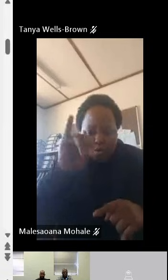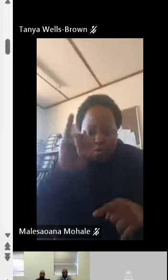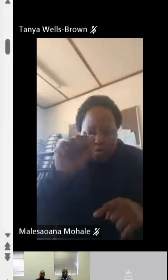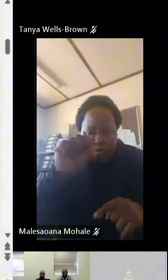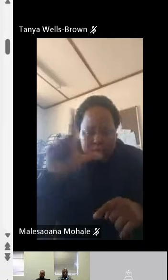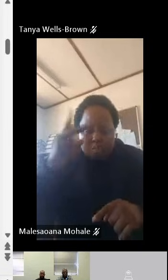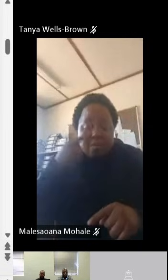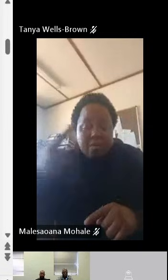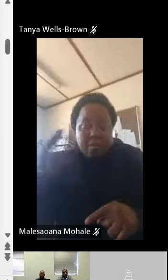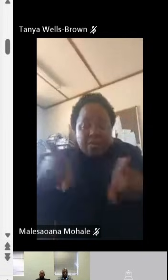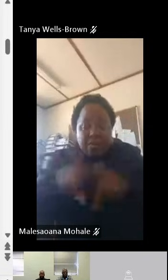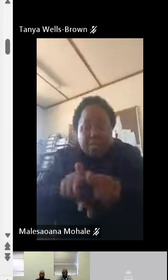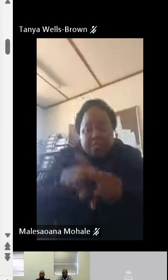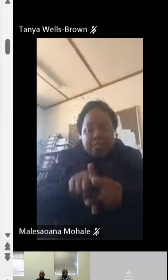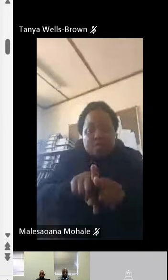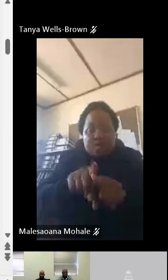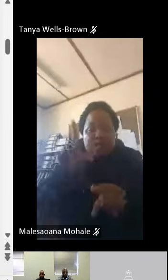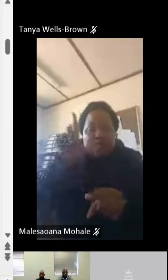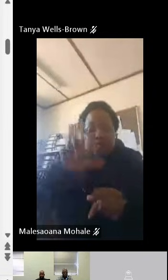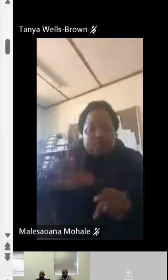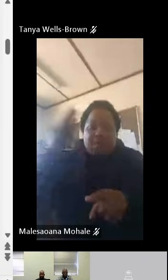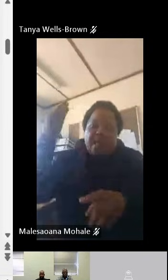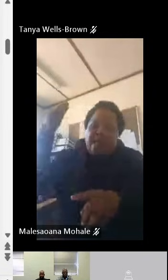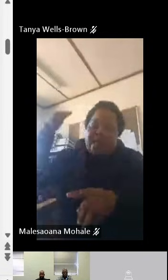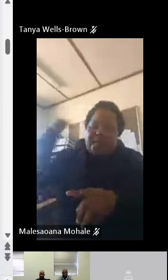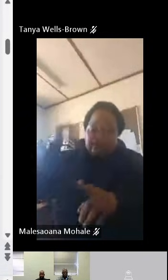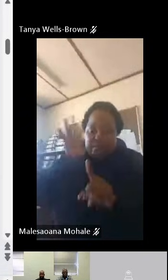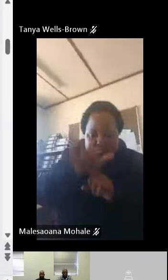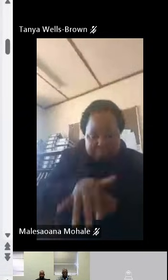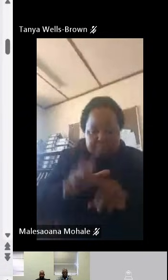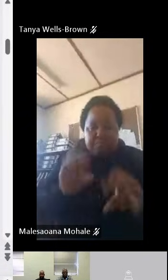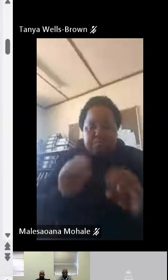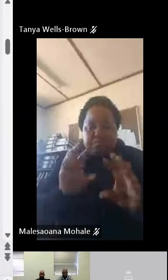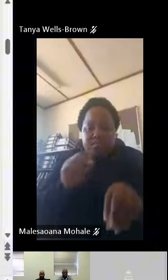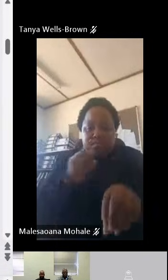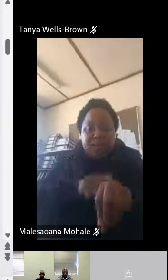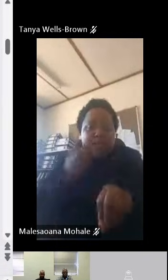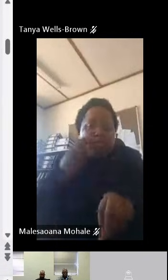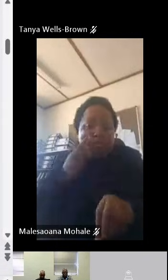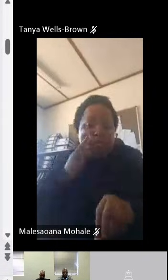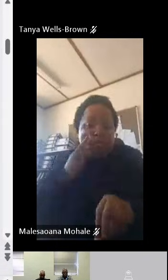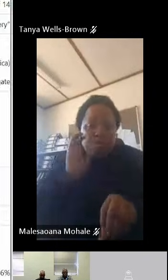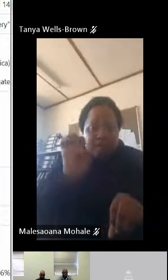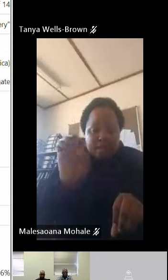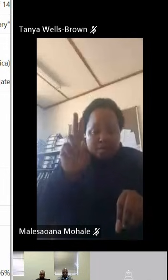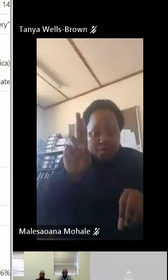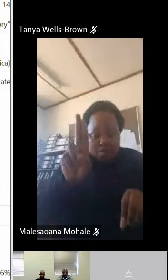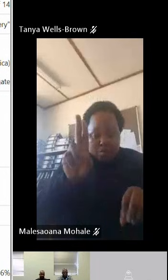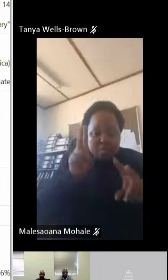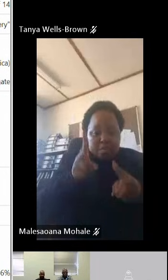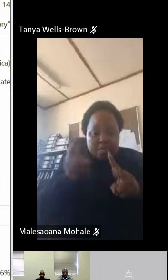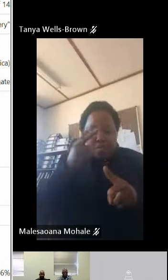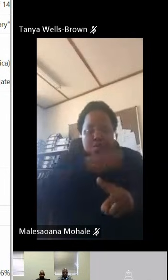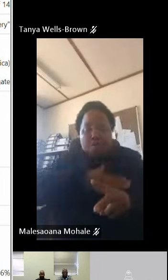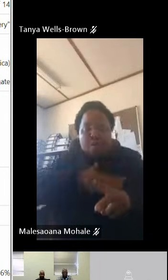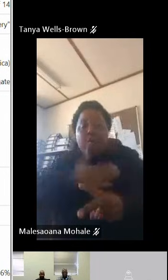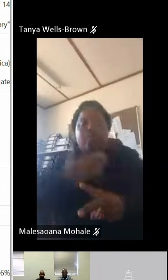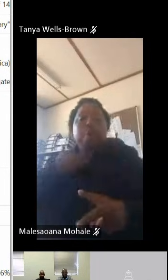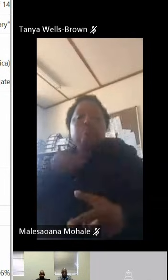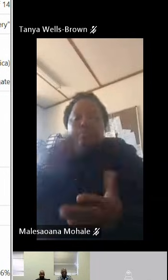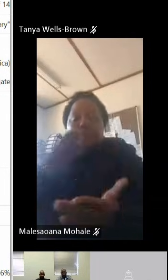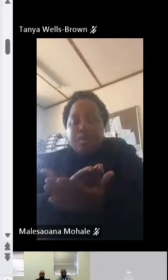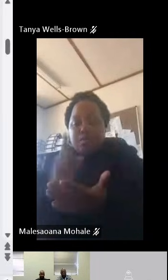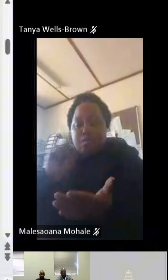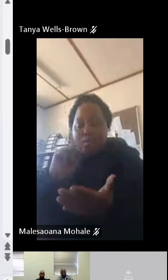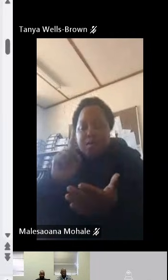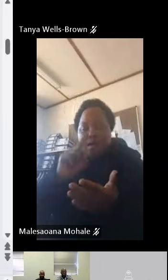colonized. In that era, when the Europeans were scrambling for Africa and other parts of the world,